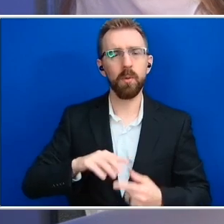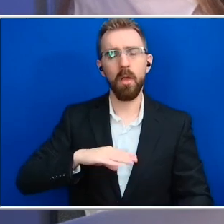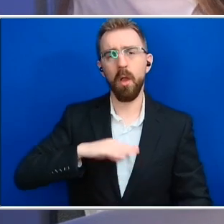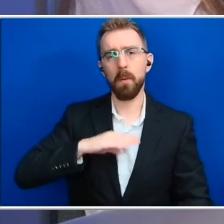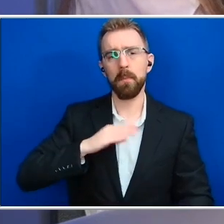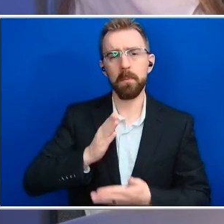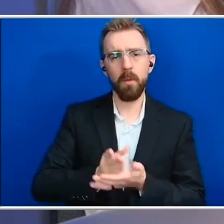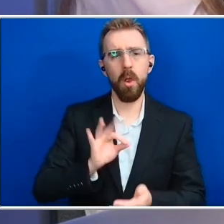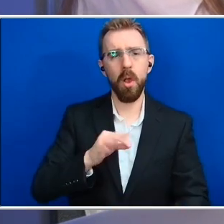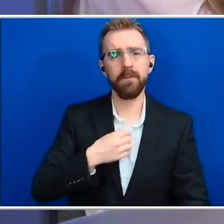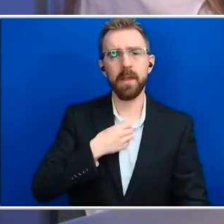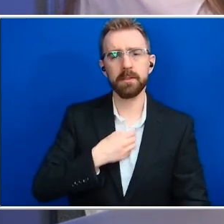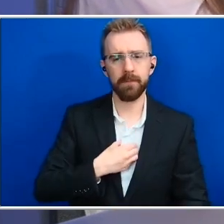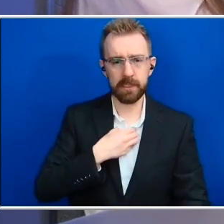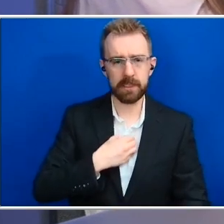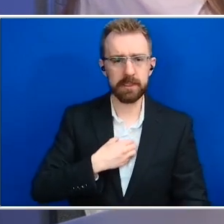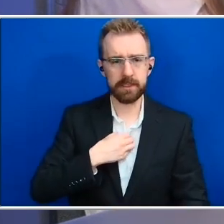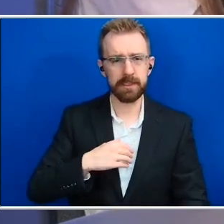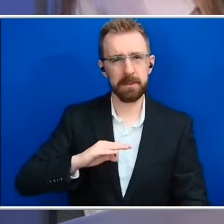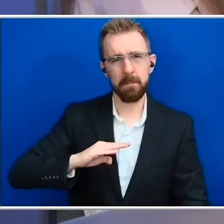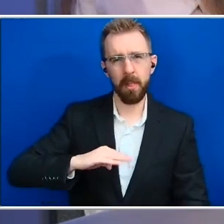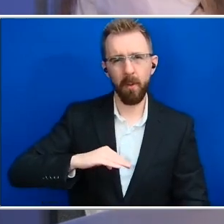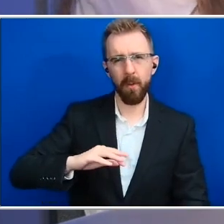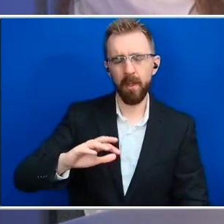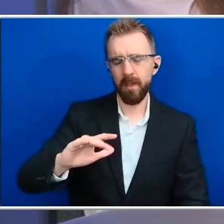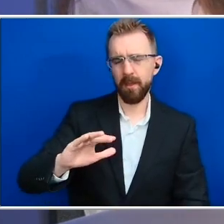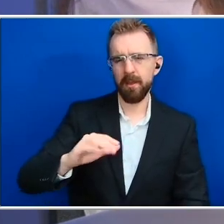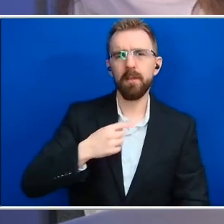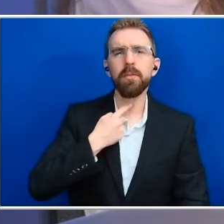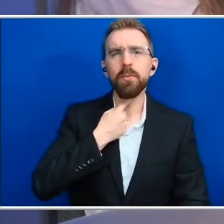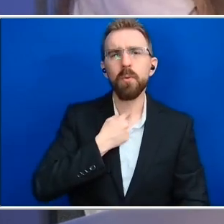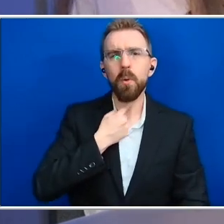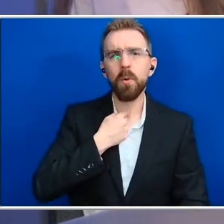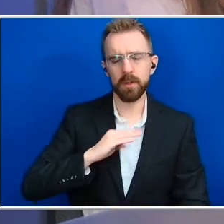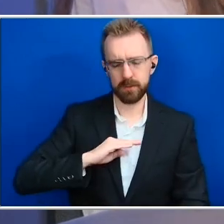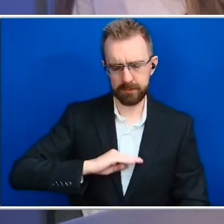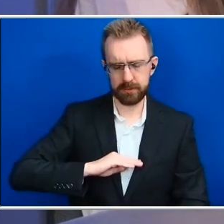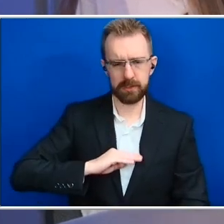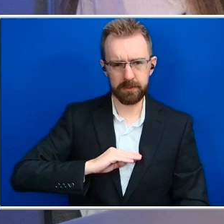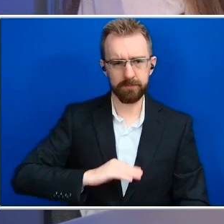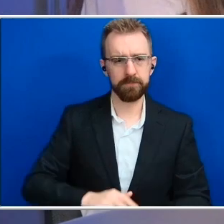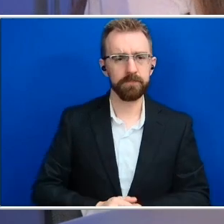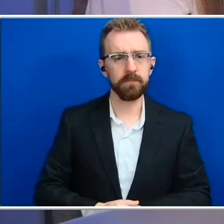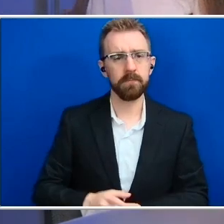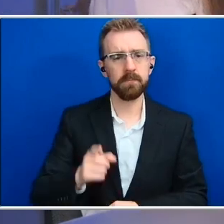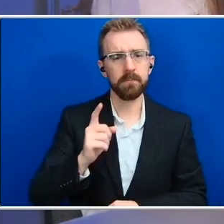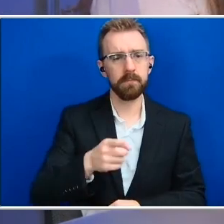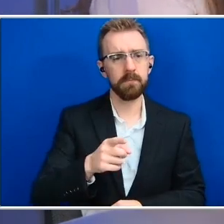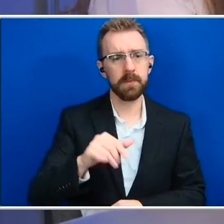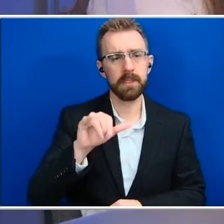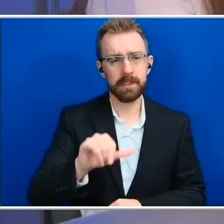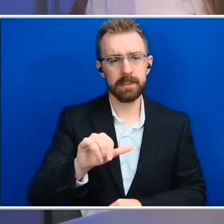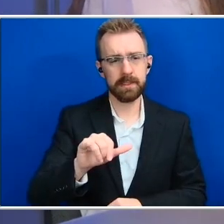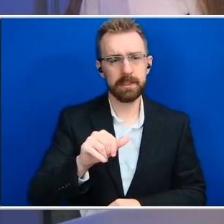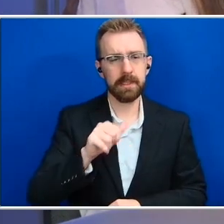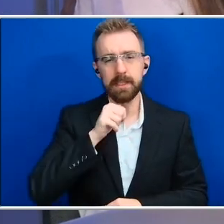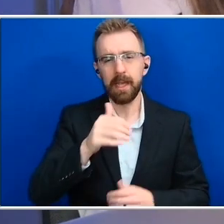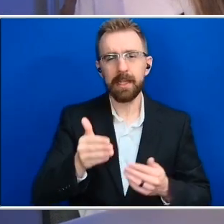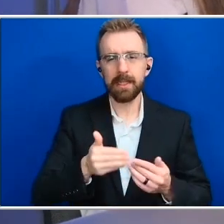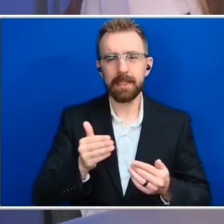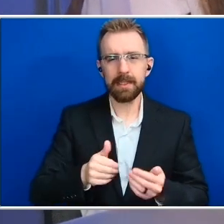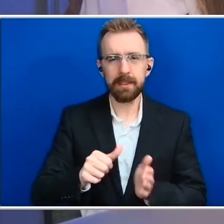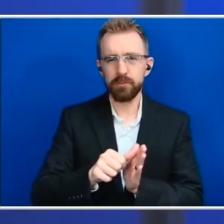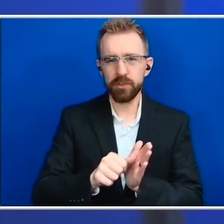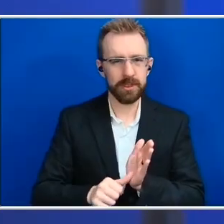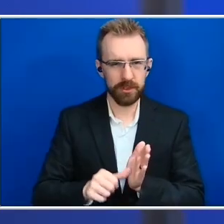esophagus, just below the throat. And this is not an easy procedure. My